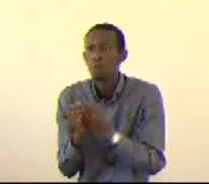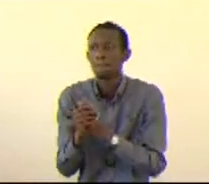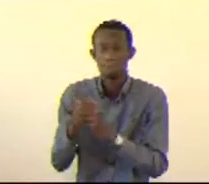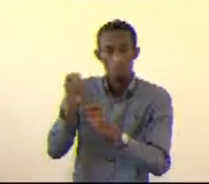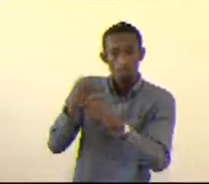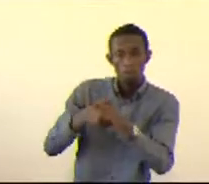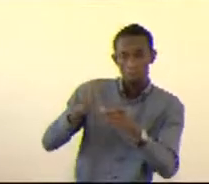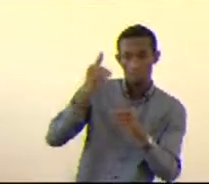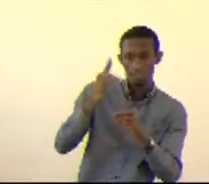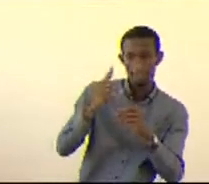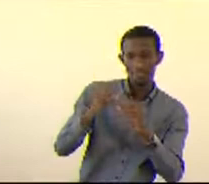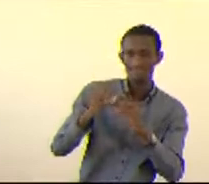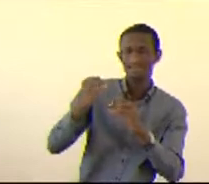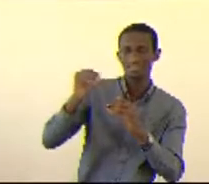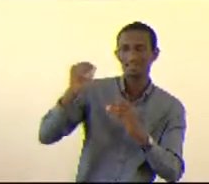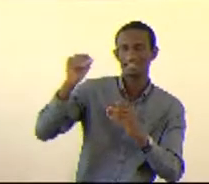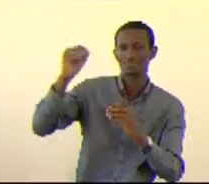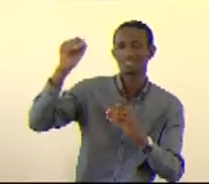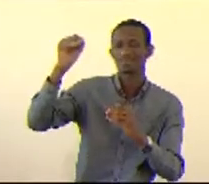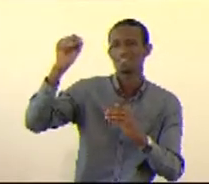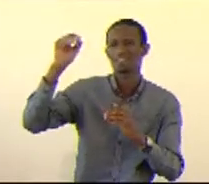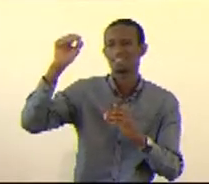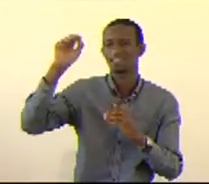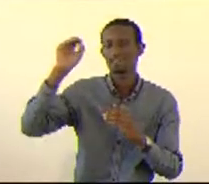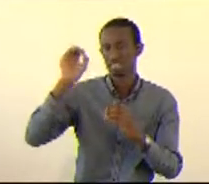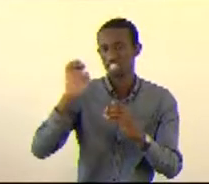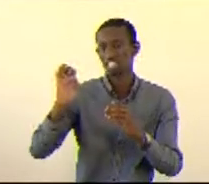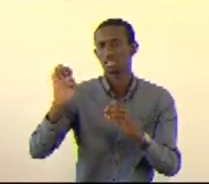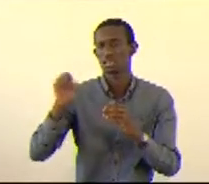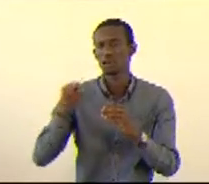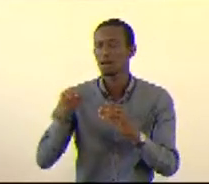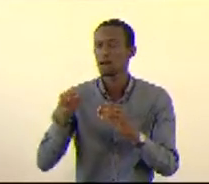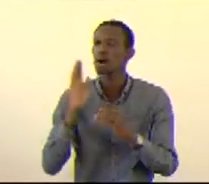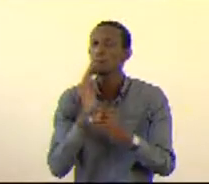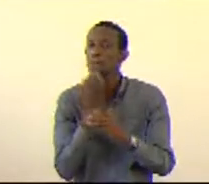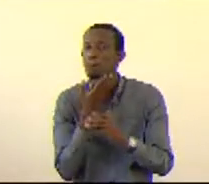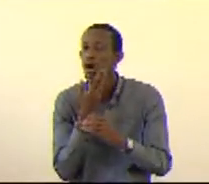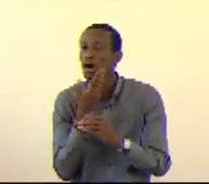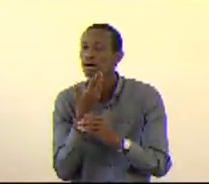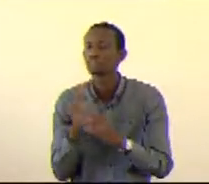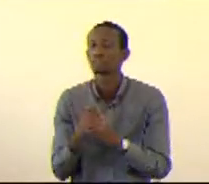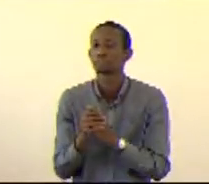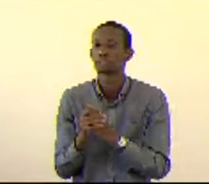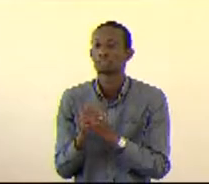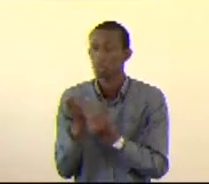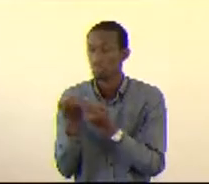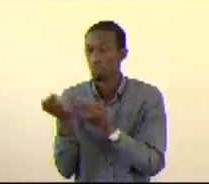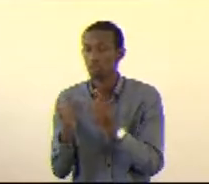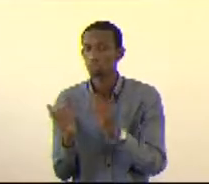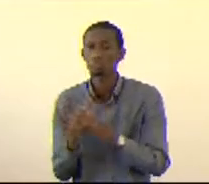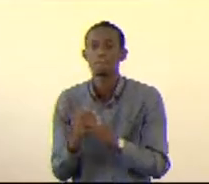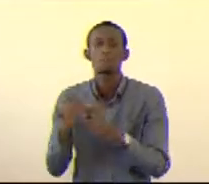and gaseous water from D up to E. And after E, we are now going to have water in a